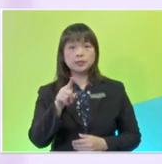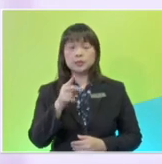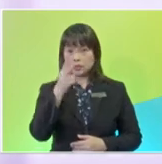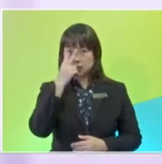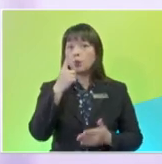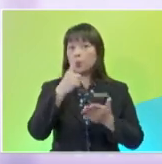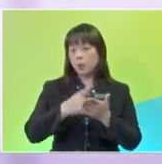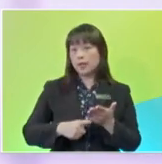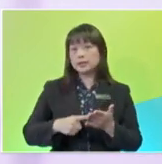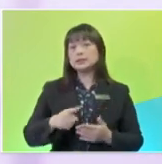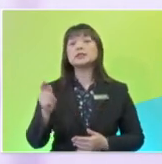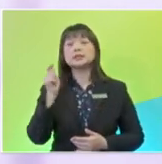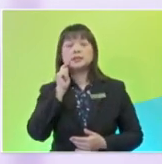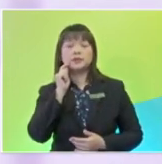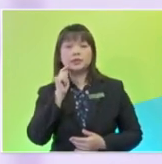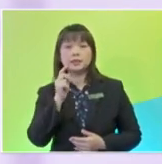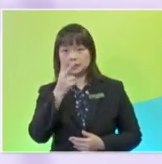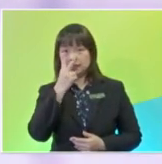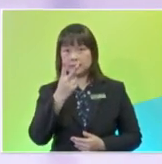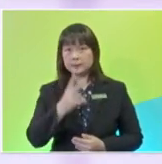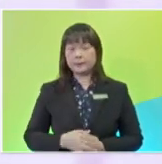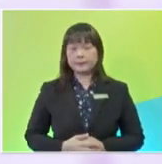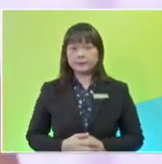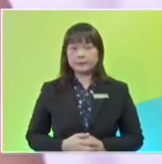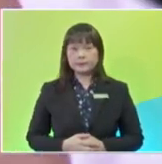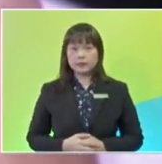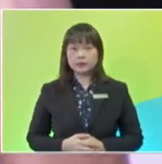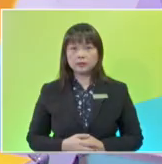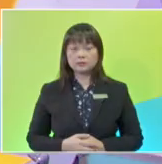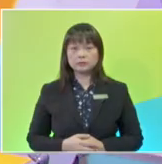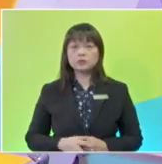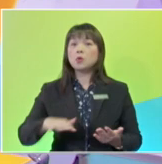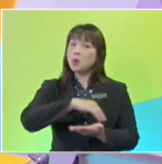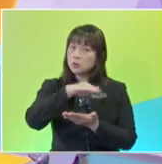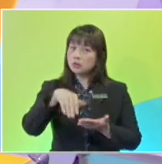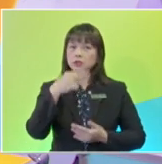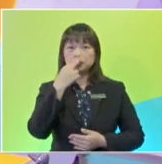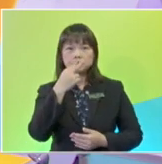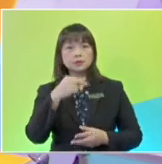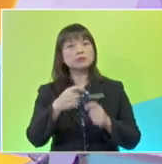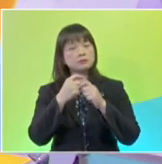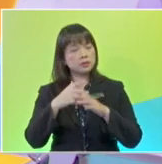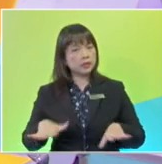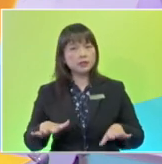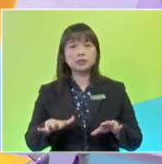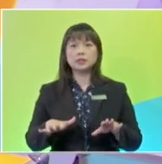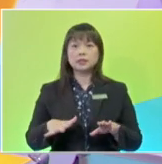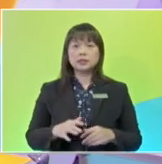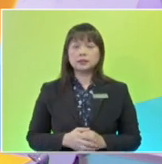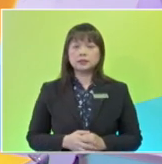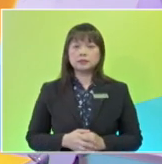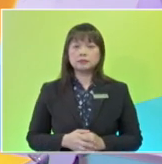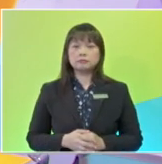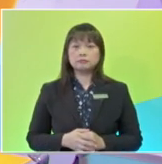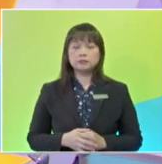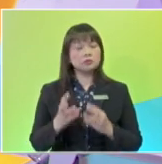not seeing the sugar there anymore, that means it has dissolved, correct, yes, Mr. Q? Yes, correct. Okay. Is it interesting? Yes, pretty much.